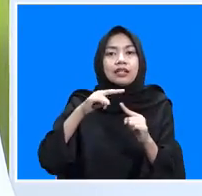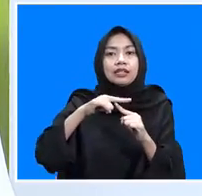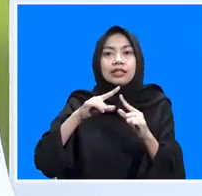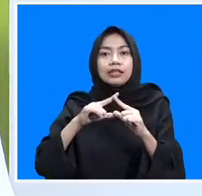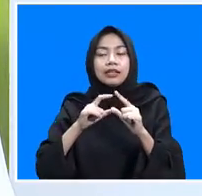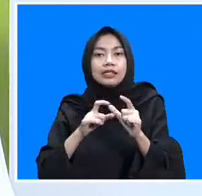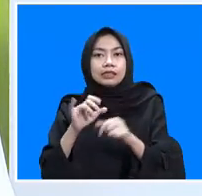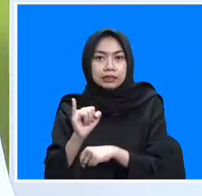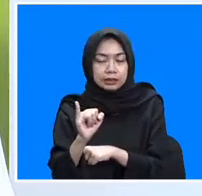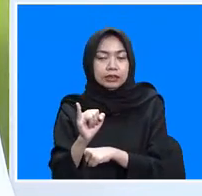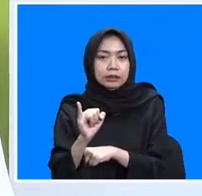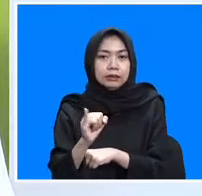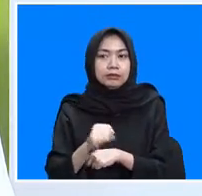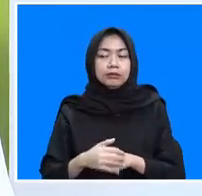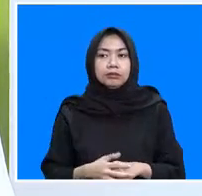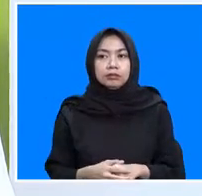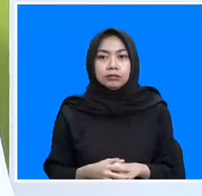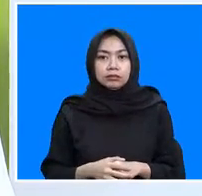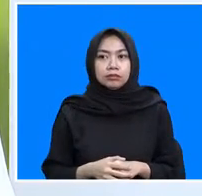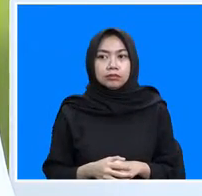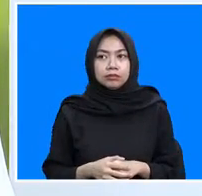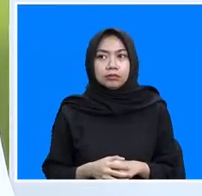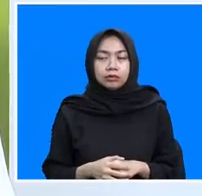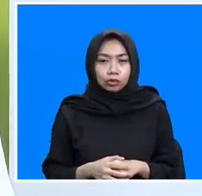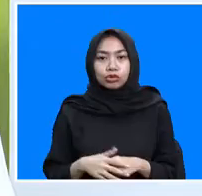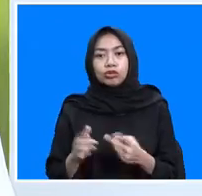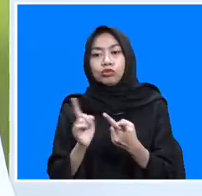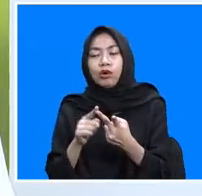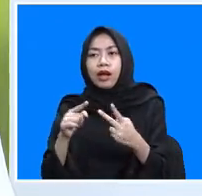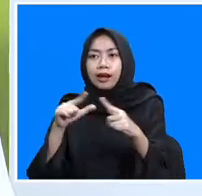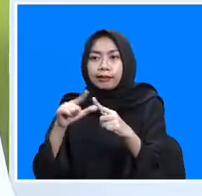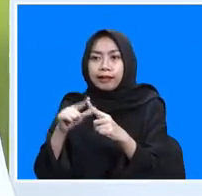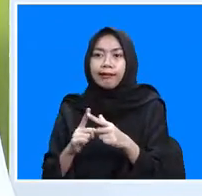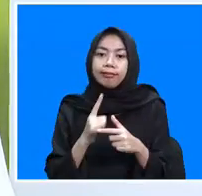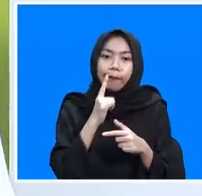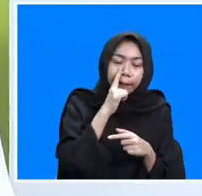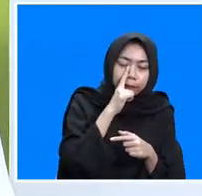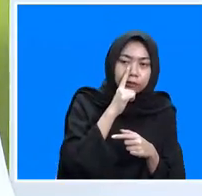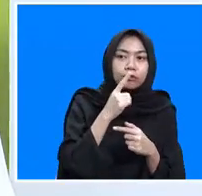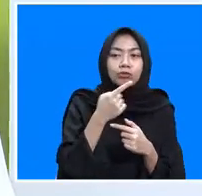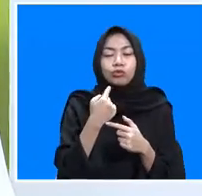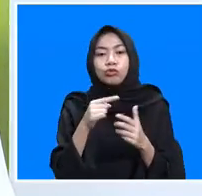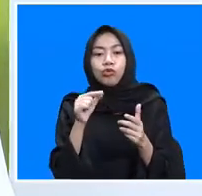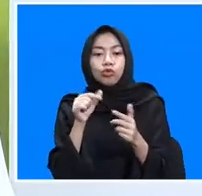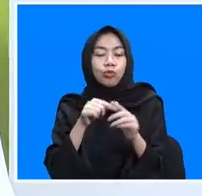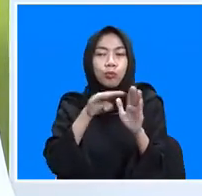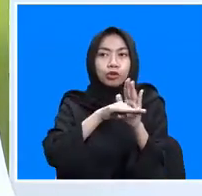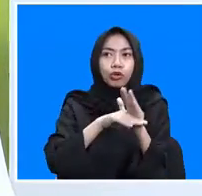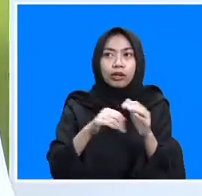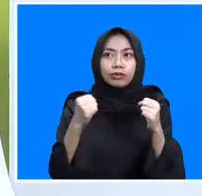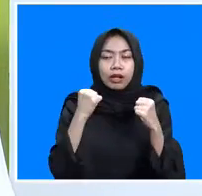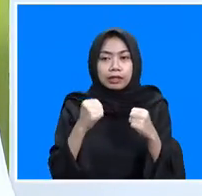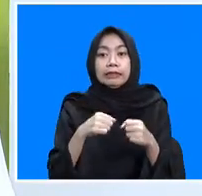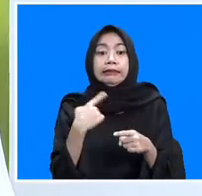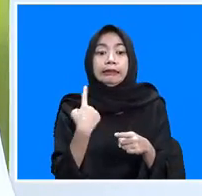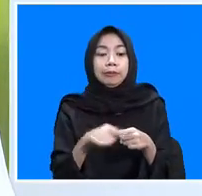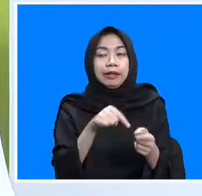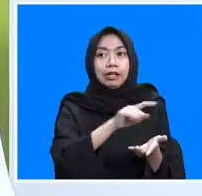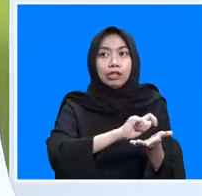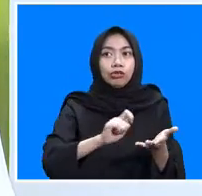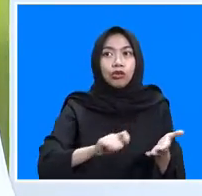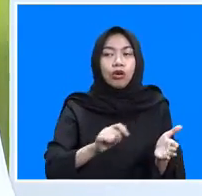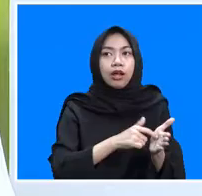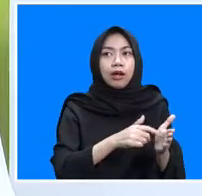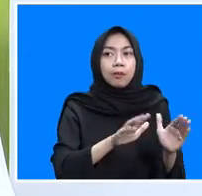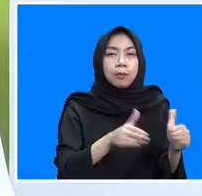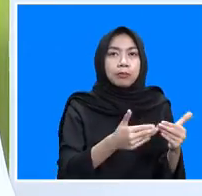regular and free testing kits for teachers and students, but they also relaxed some of the COVID restrictions in